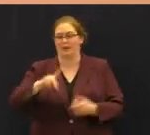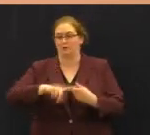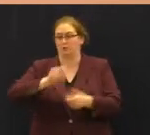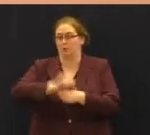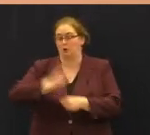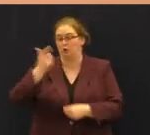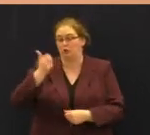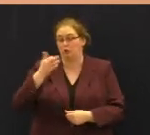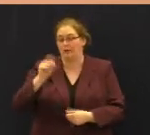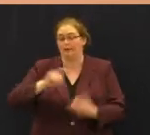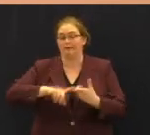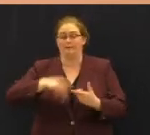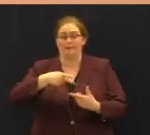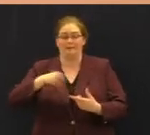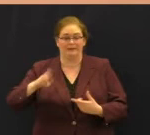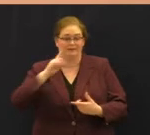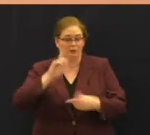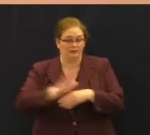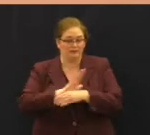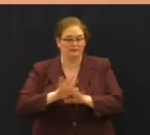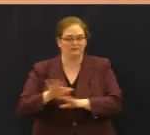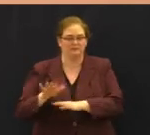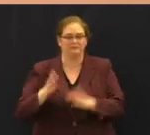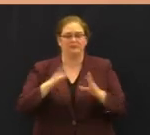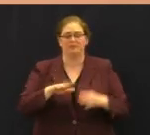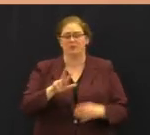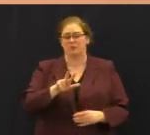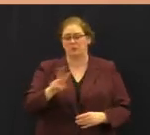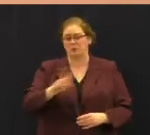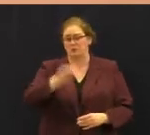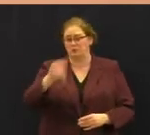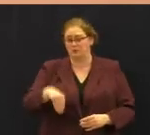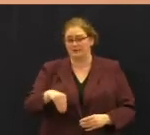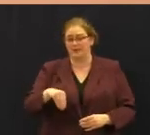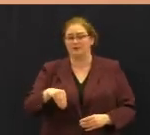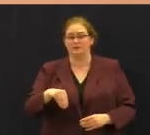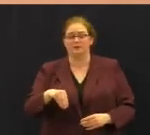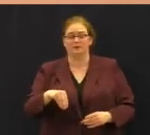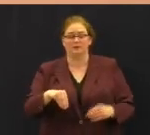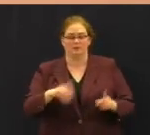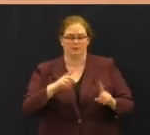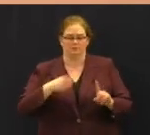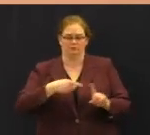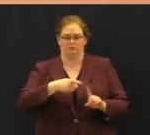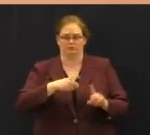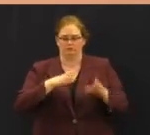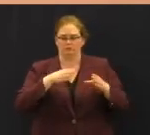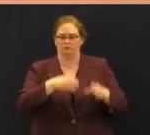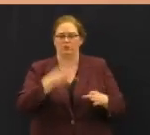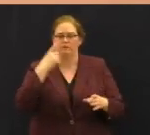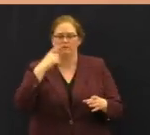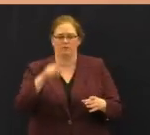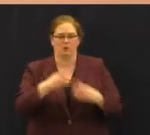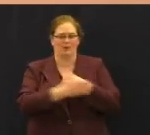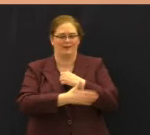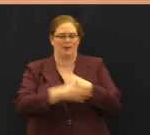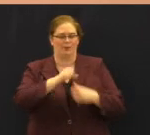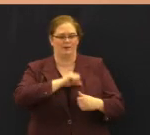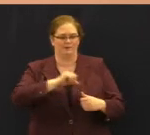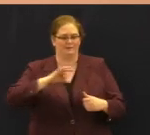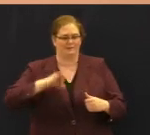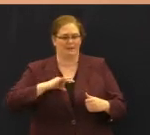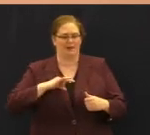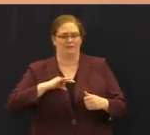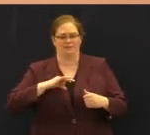and PPE for our businesses. And about 32% was allocated towards county staff